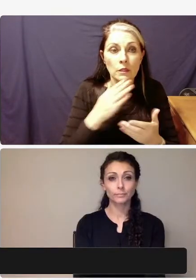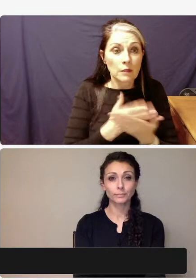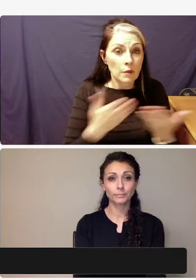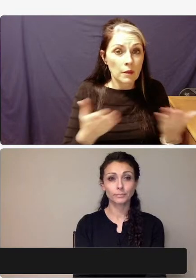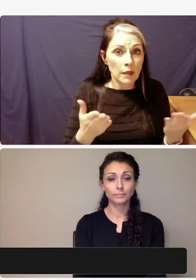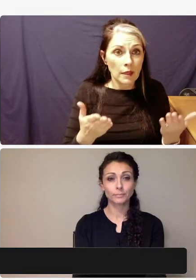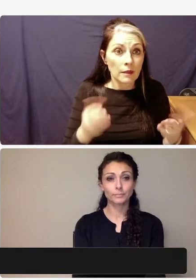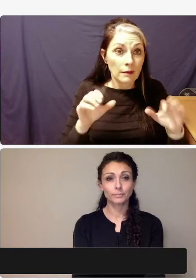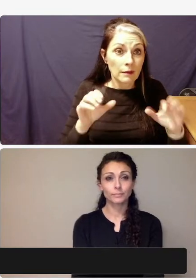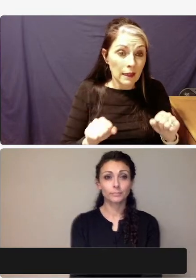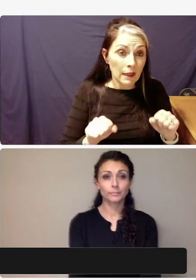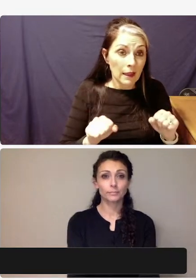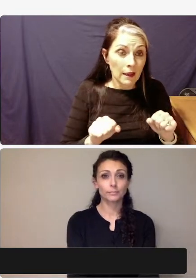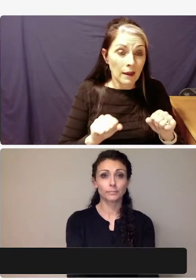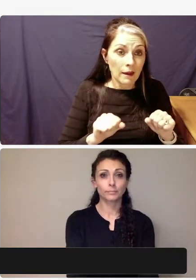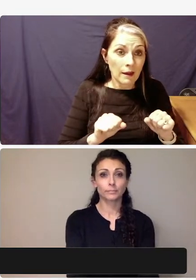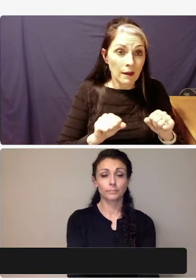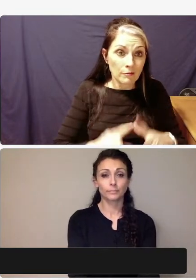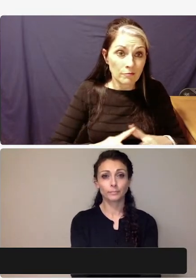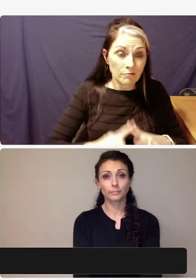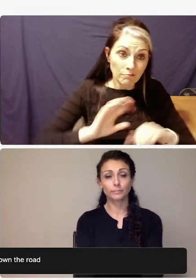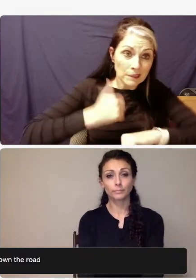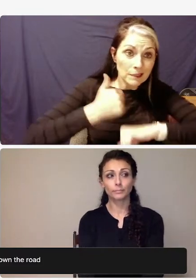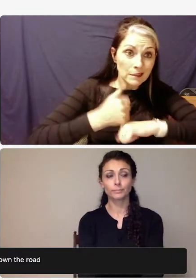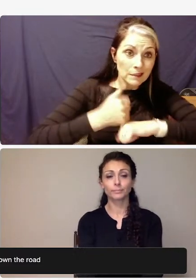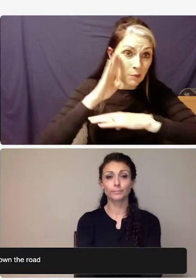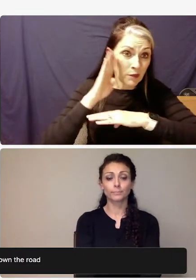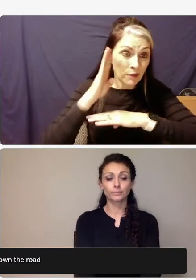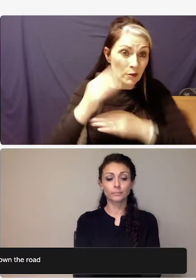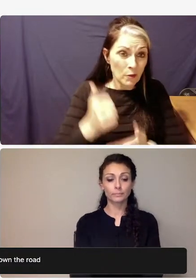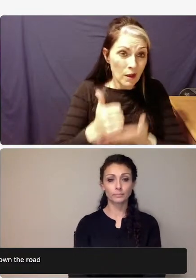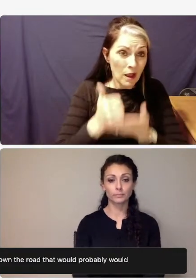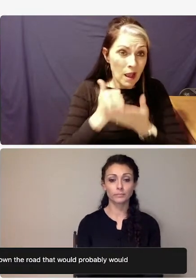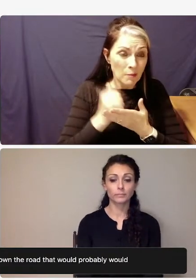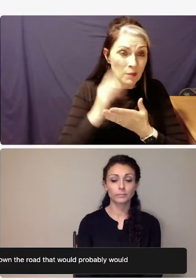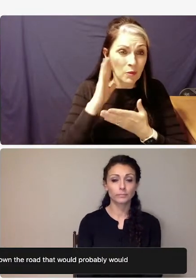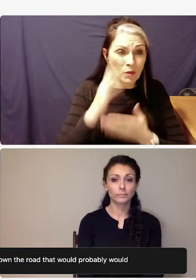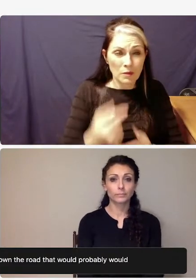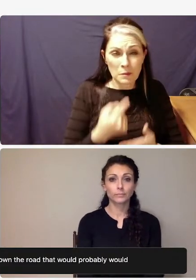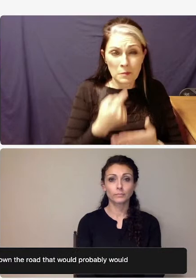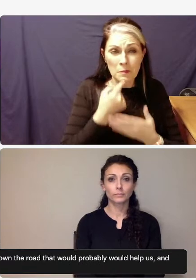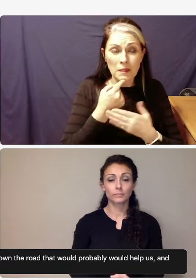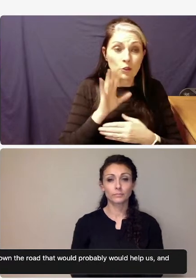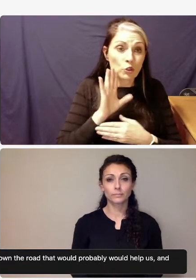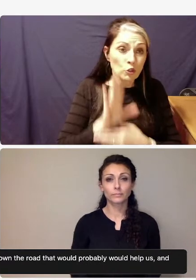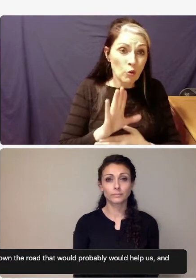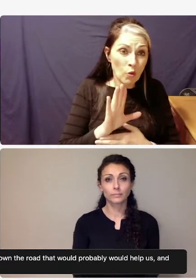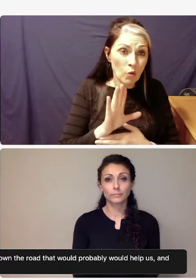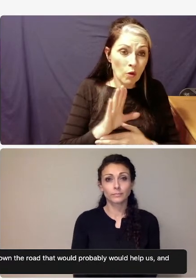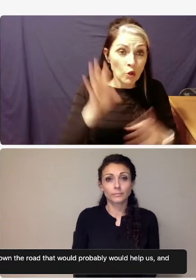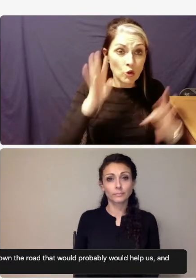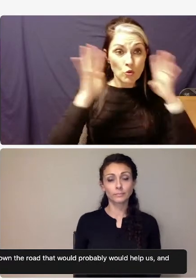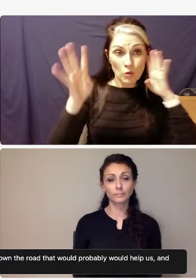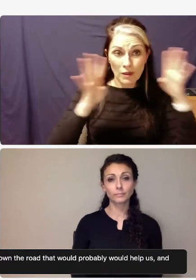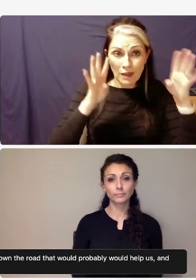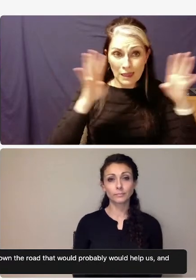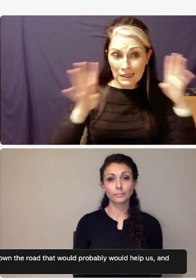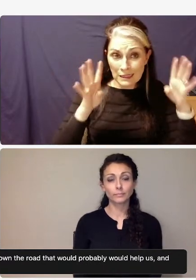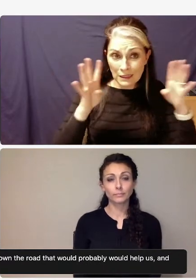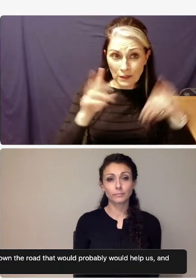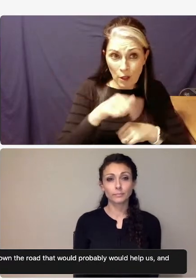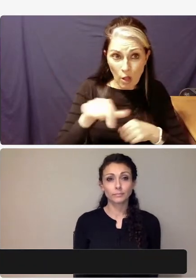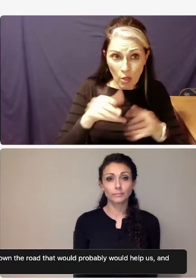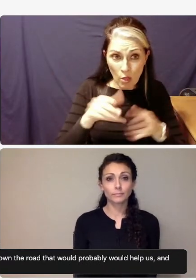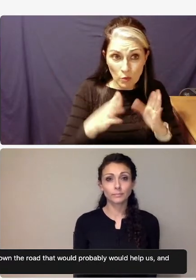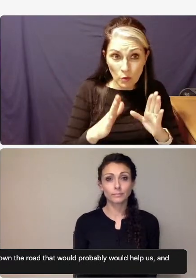we probably could have implemented down the road that probably would help us and we're going to miss your your creativity in in those